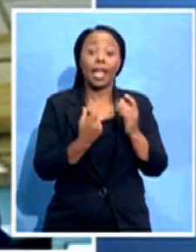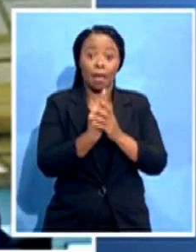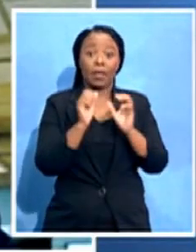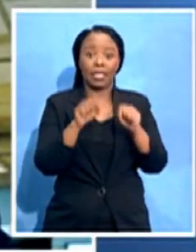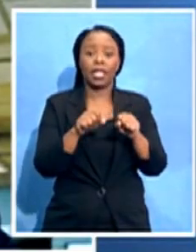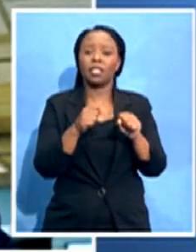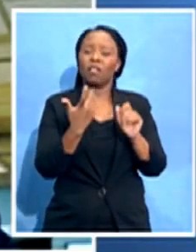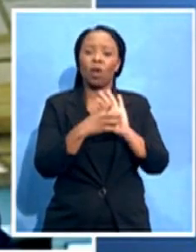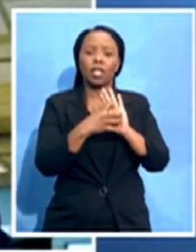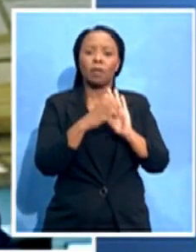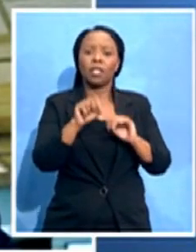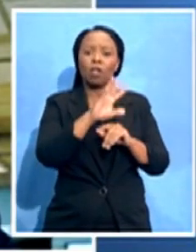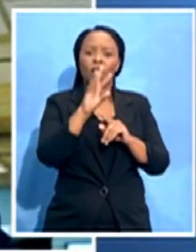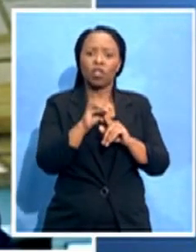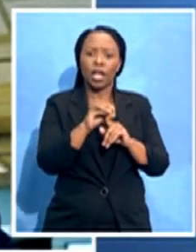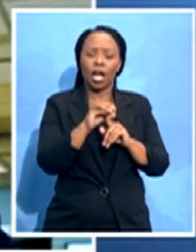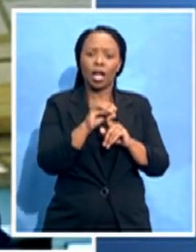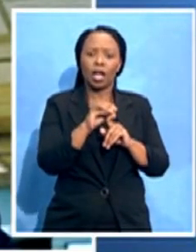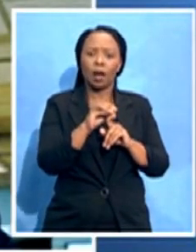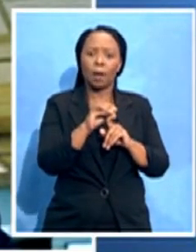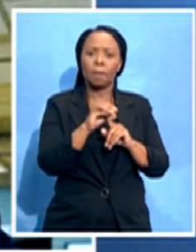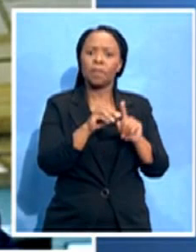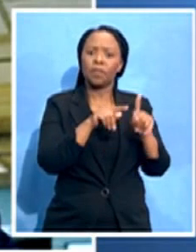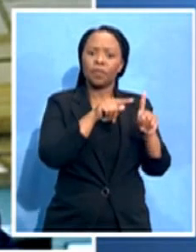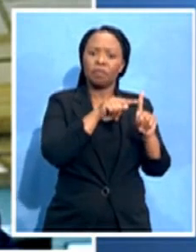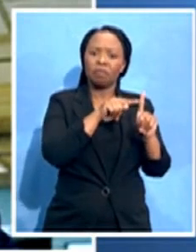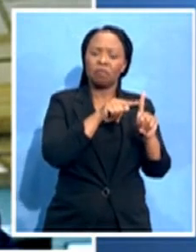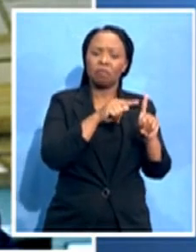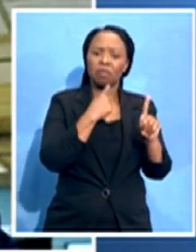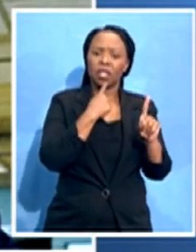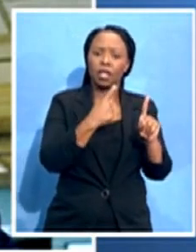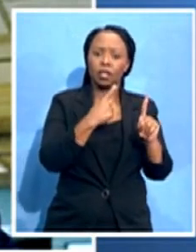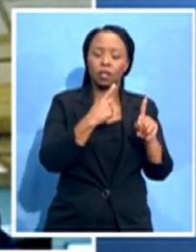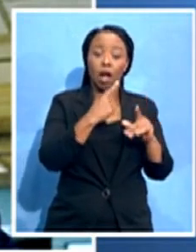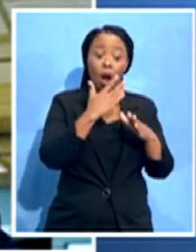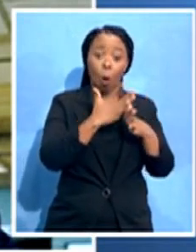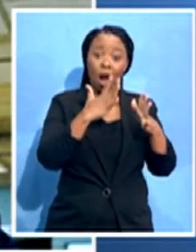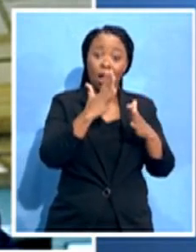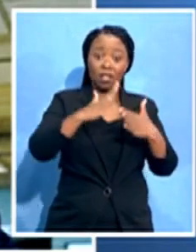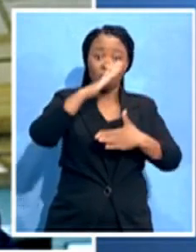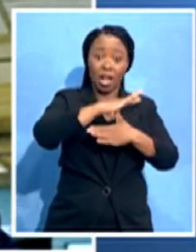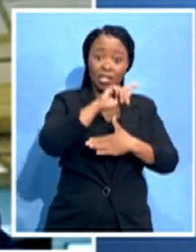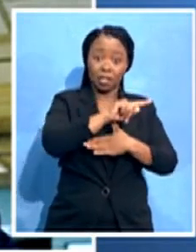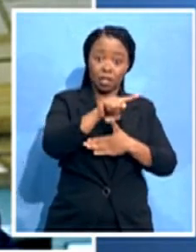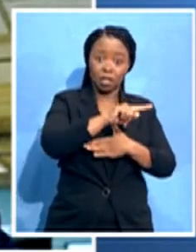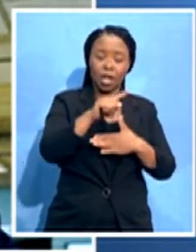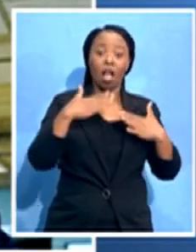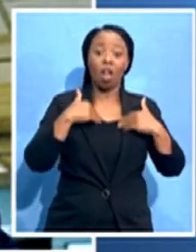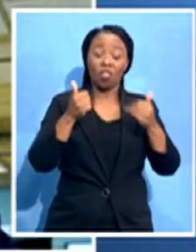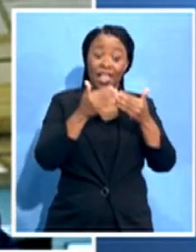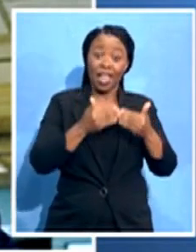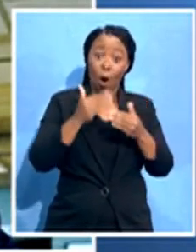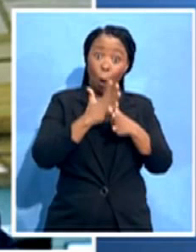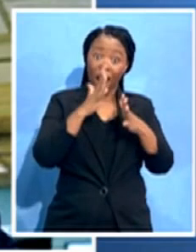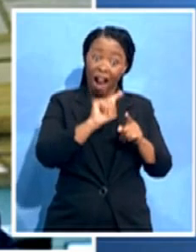that the frontline workers, healthcare workers, are questioning